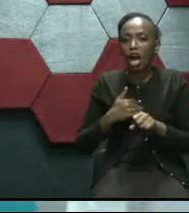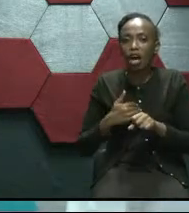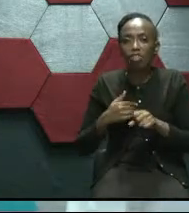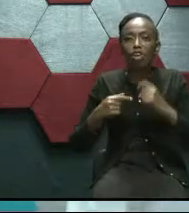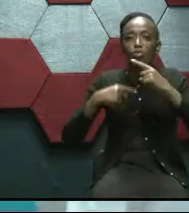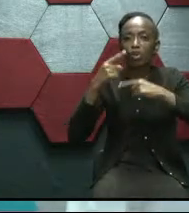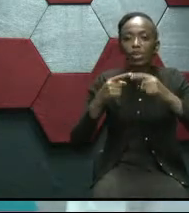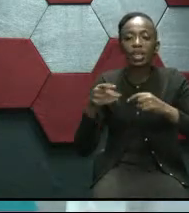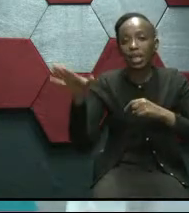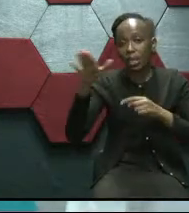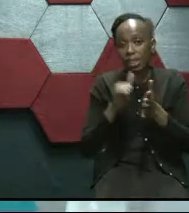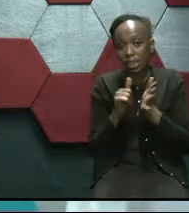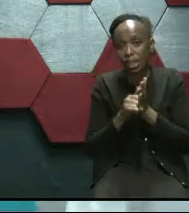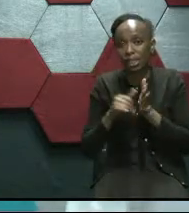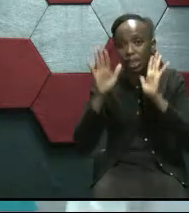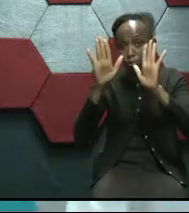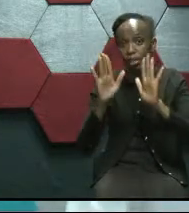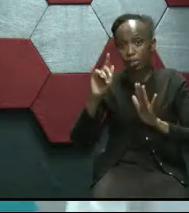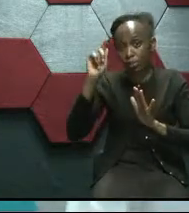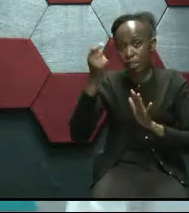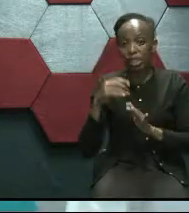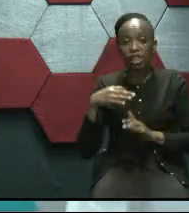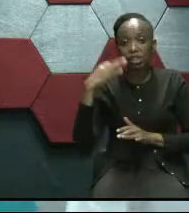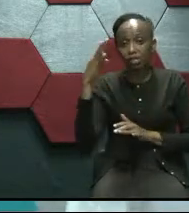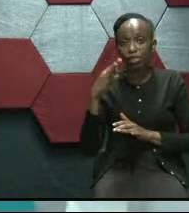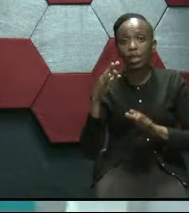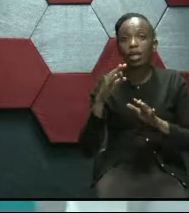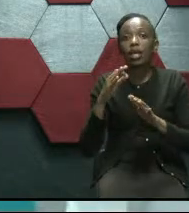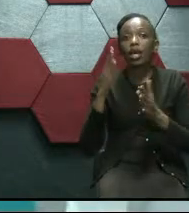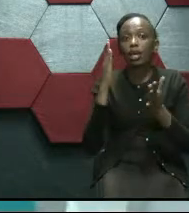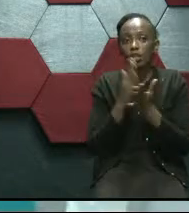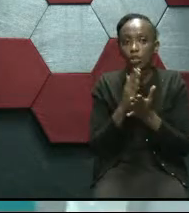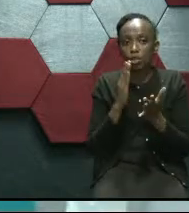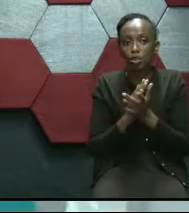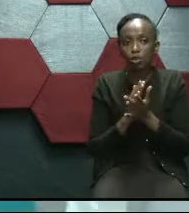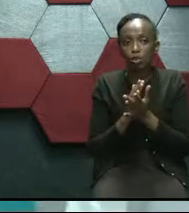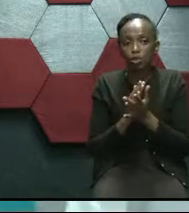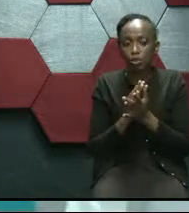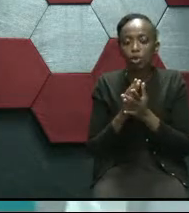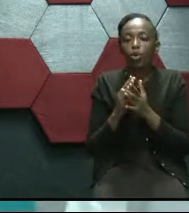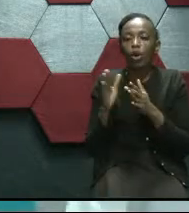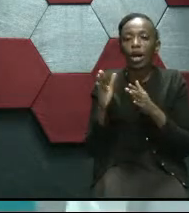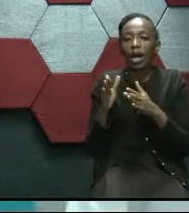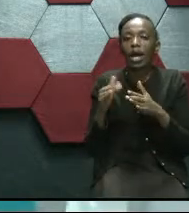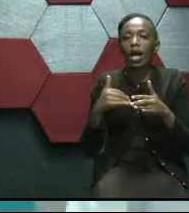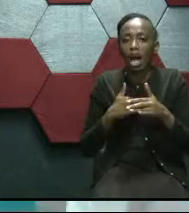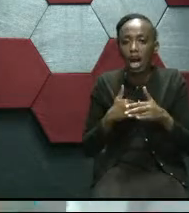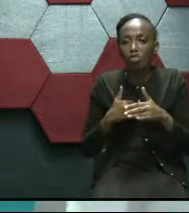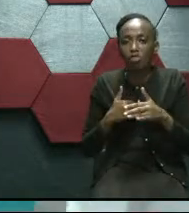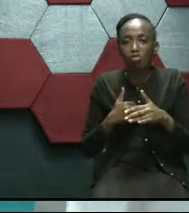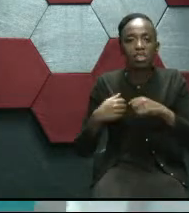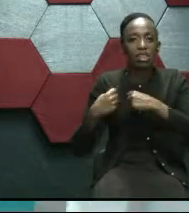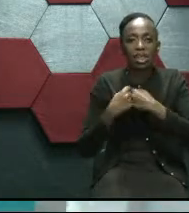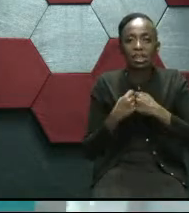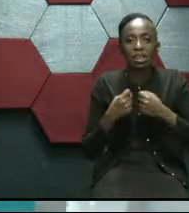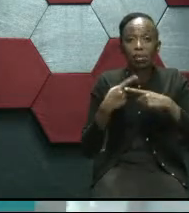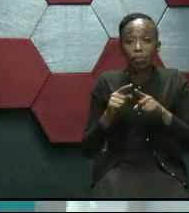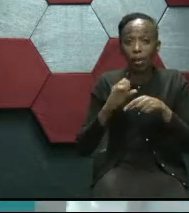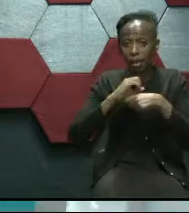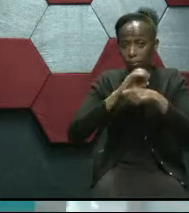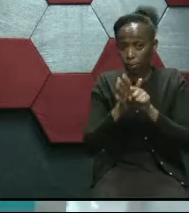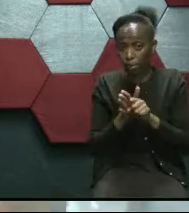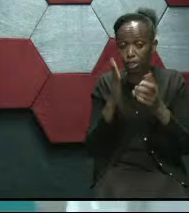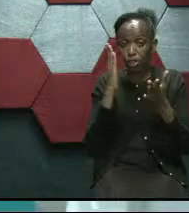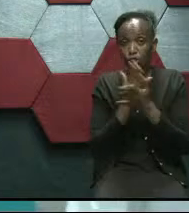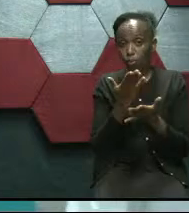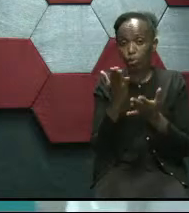that are crucial to Kenya's future. And although COVID continues to pose challenges, the pandemic did not stop